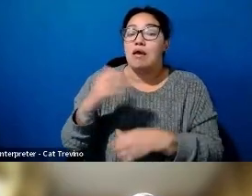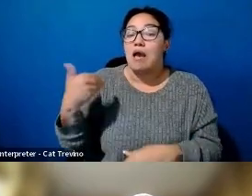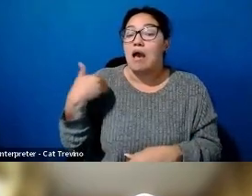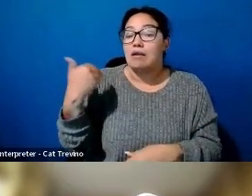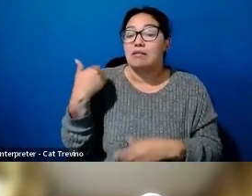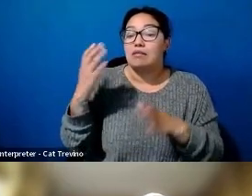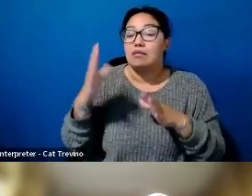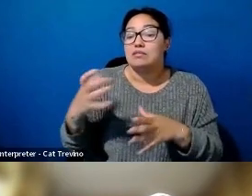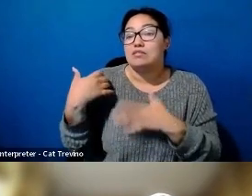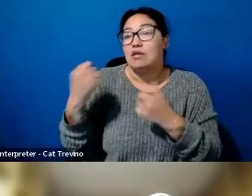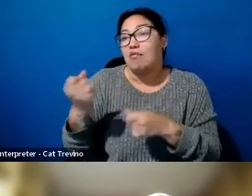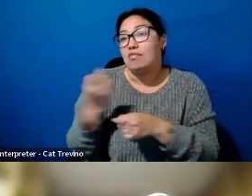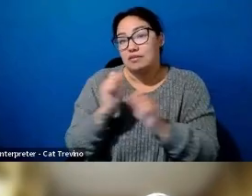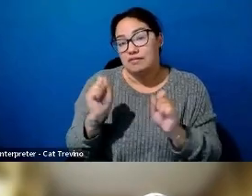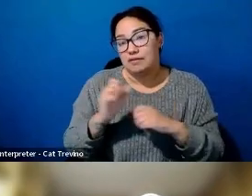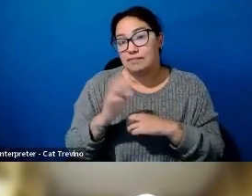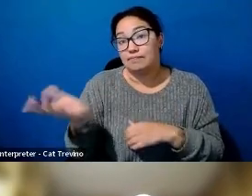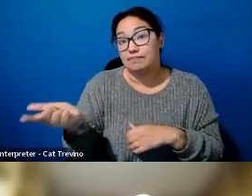safety. Jake.